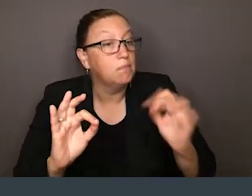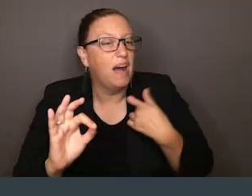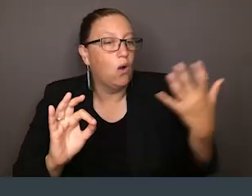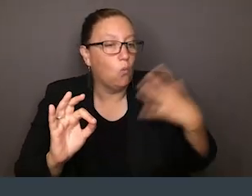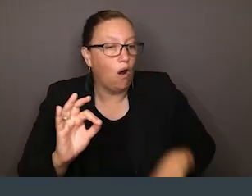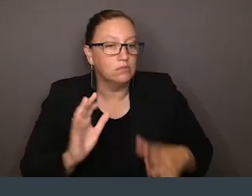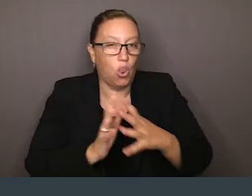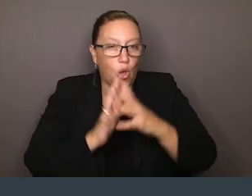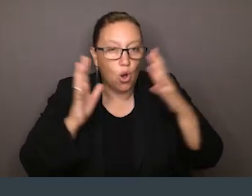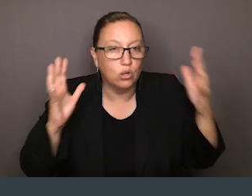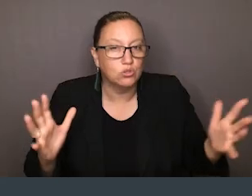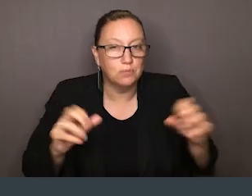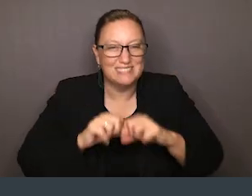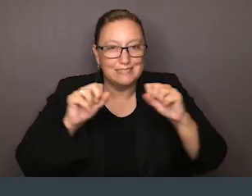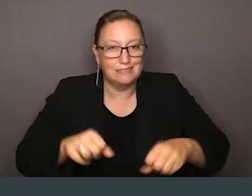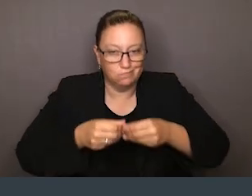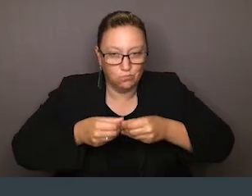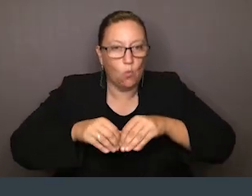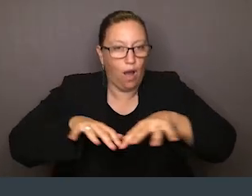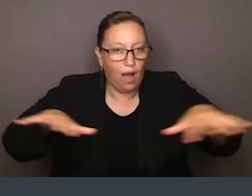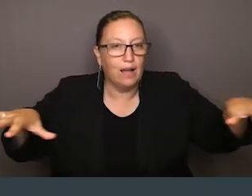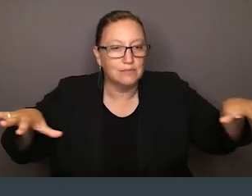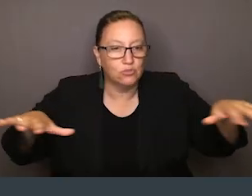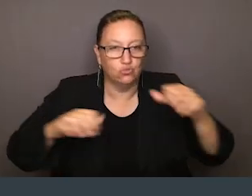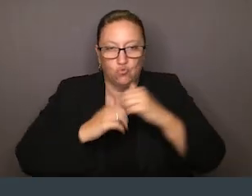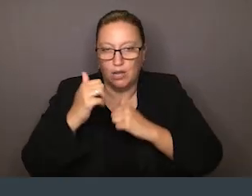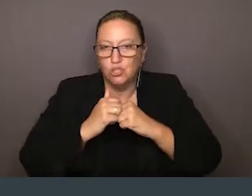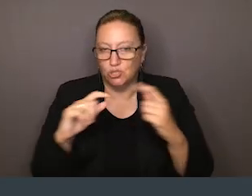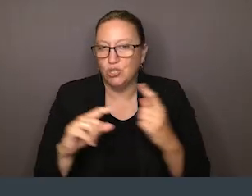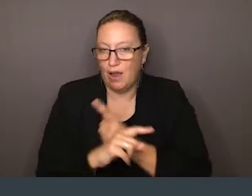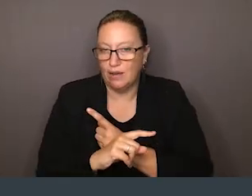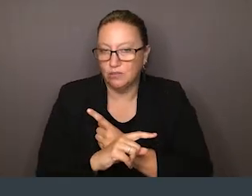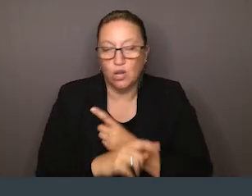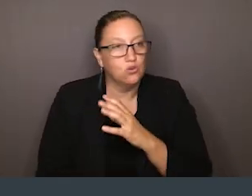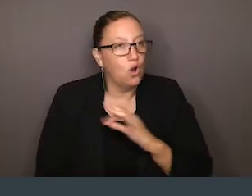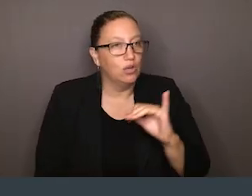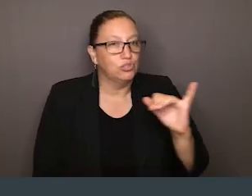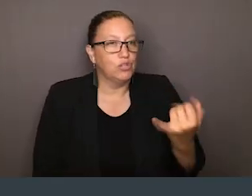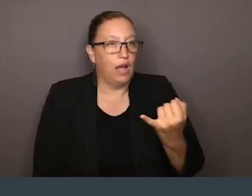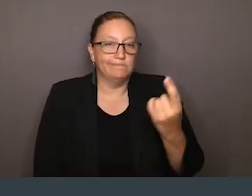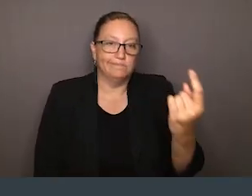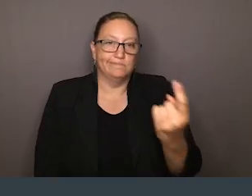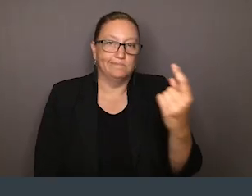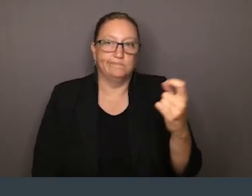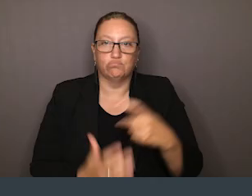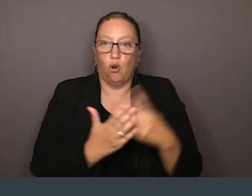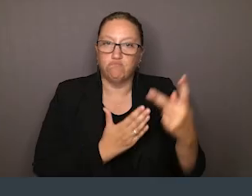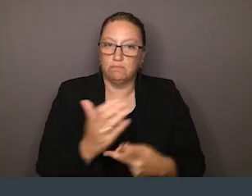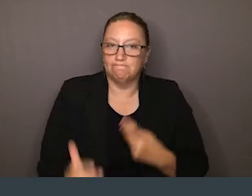calling for long-term, system-wide structural change and not just isolated